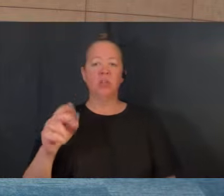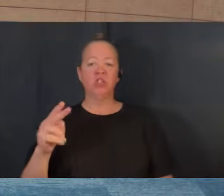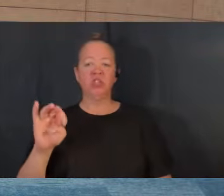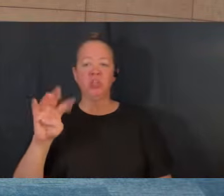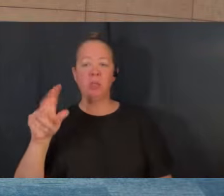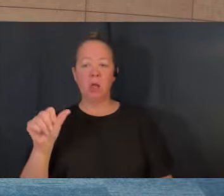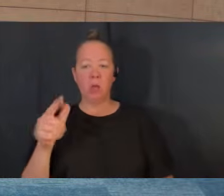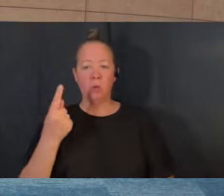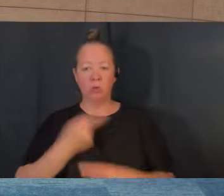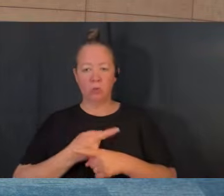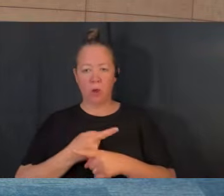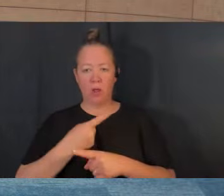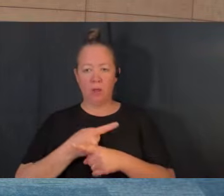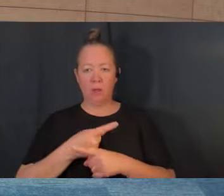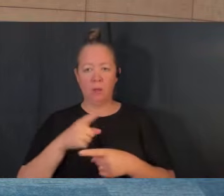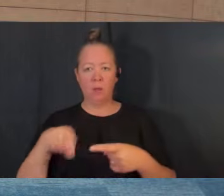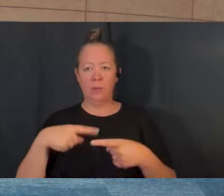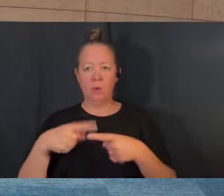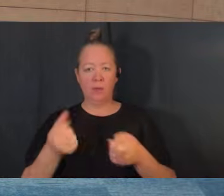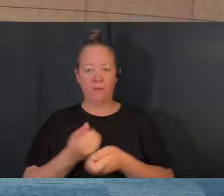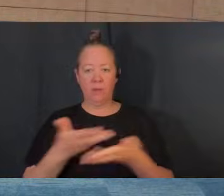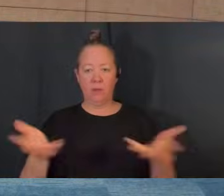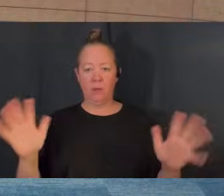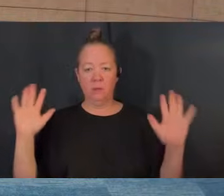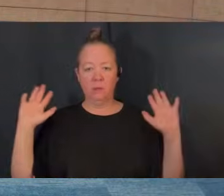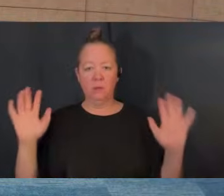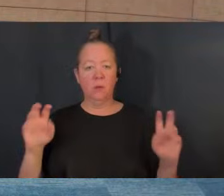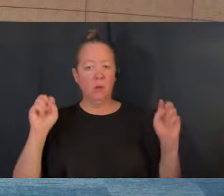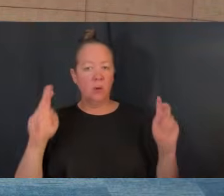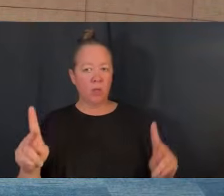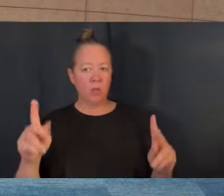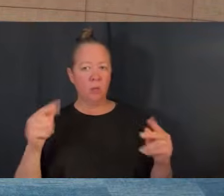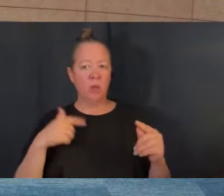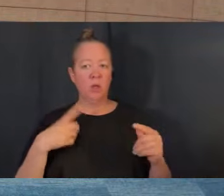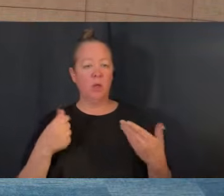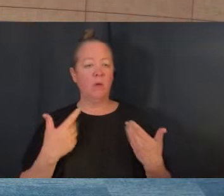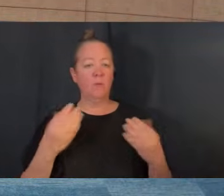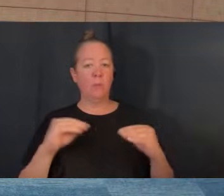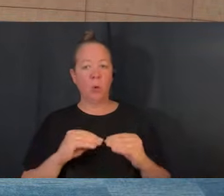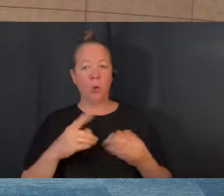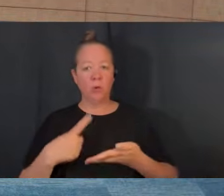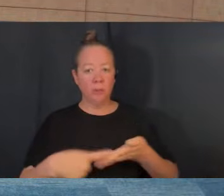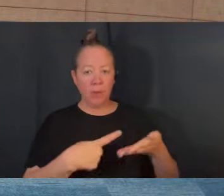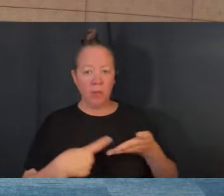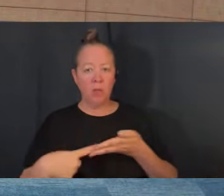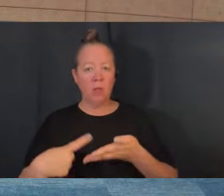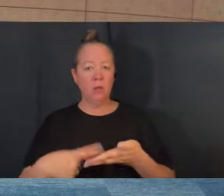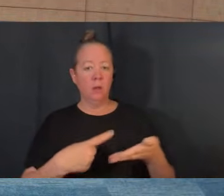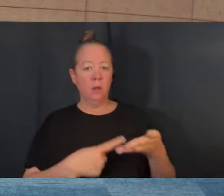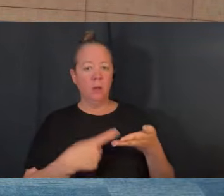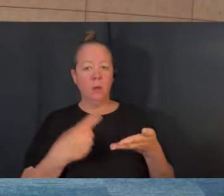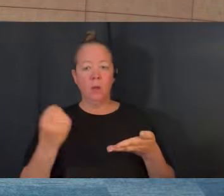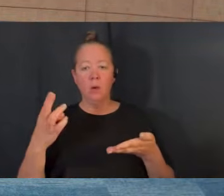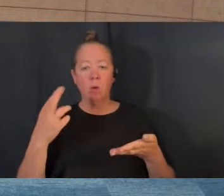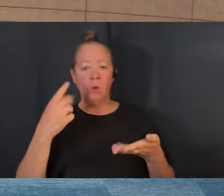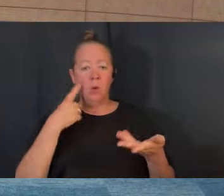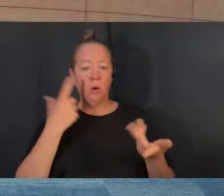debate from the council or any further questions from the council for the town attorney?